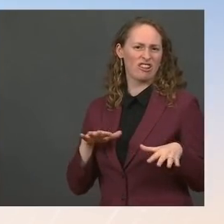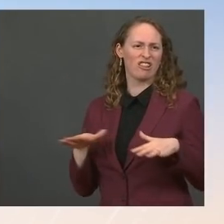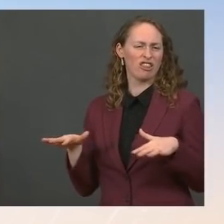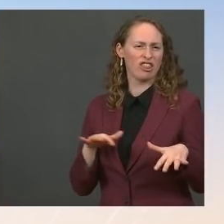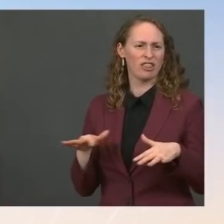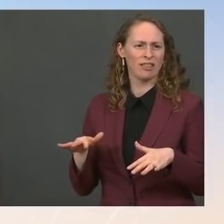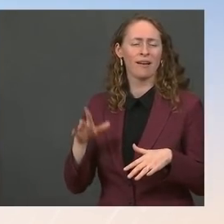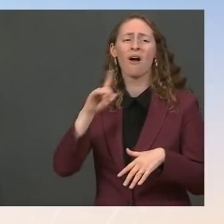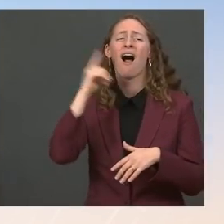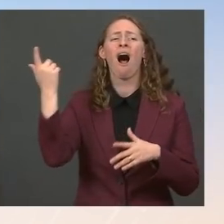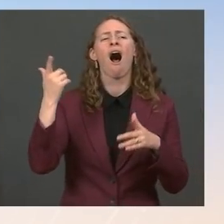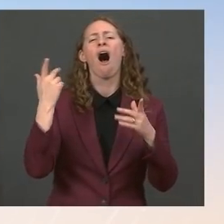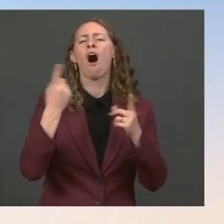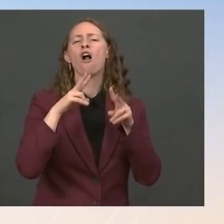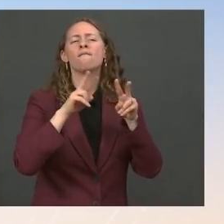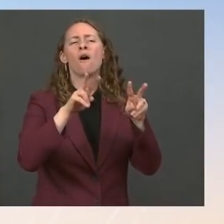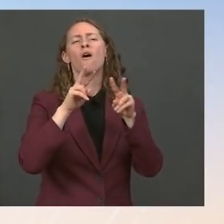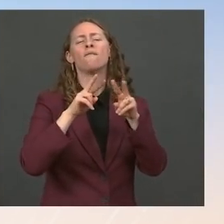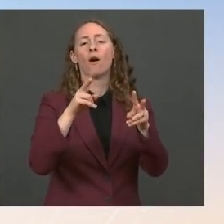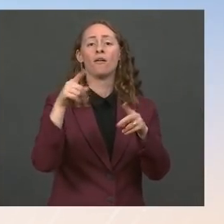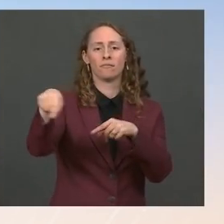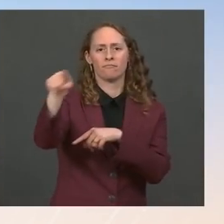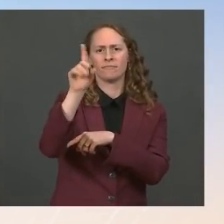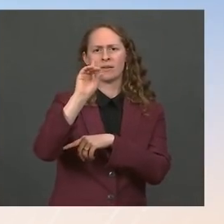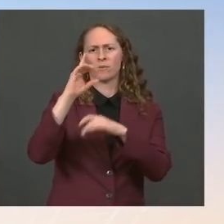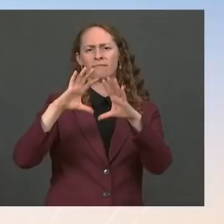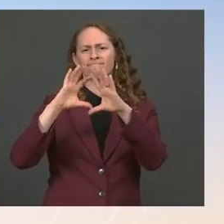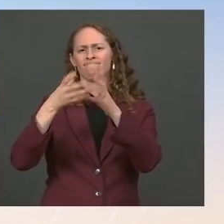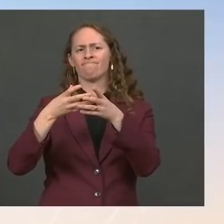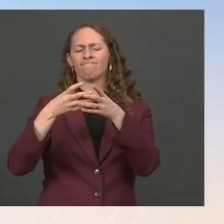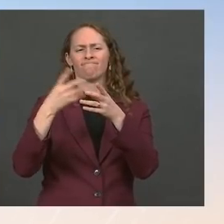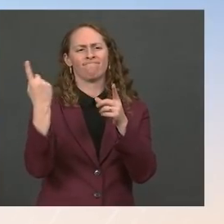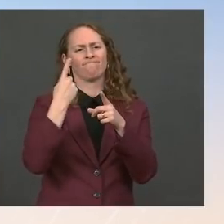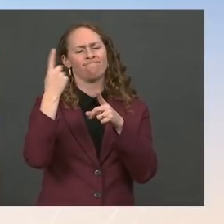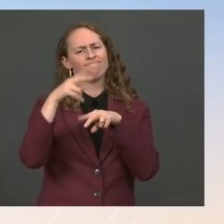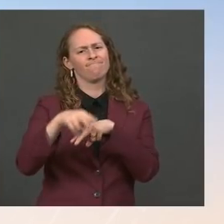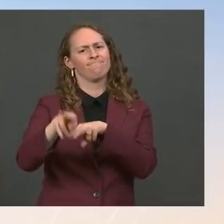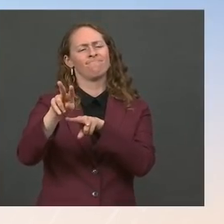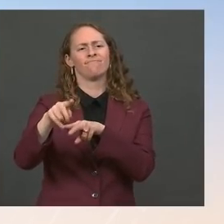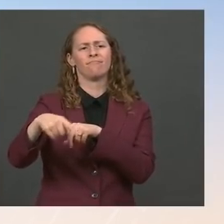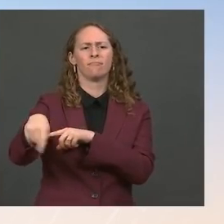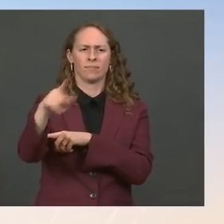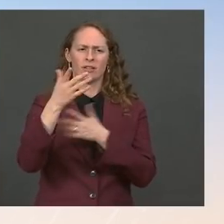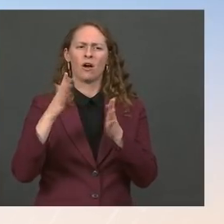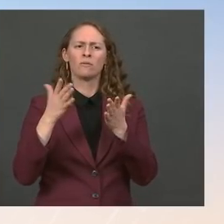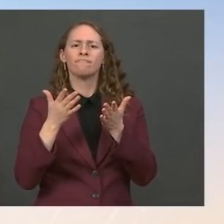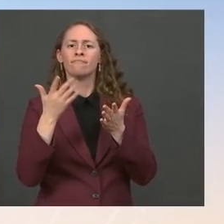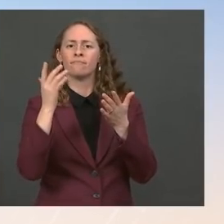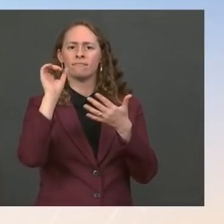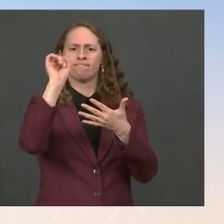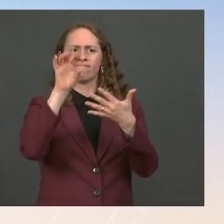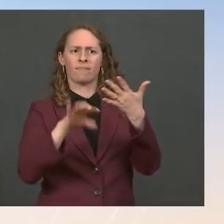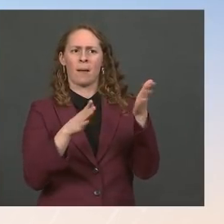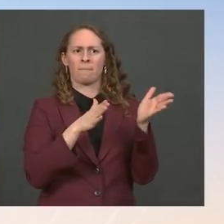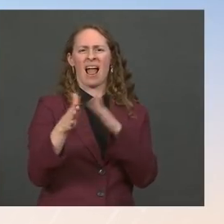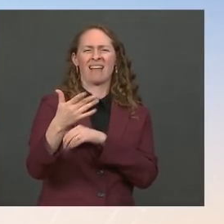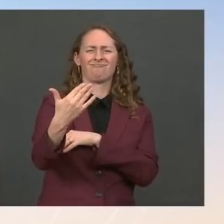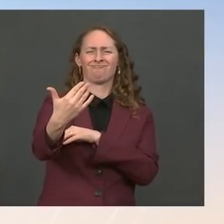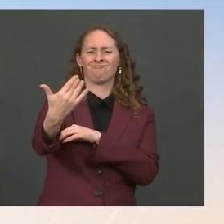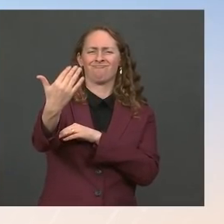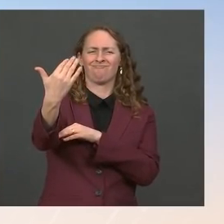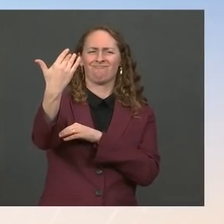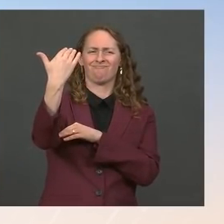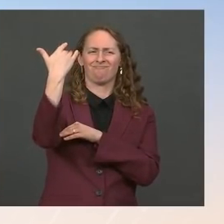vast majority of the Democratic caucus, is that he proposed these plans months ago. We've had months to discuss,